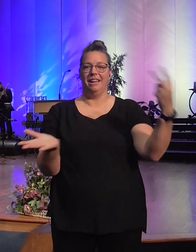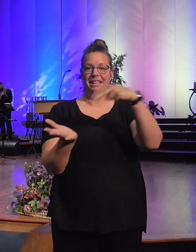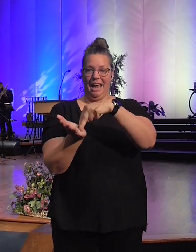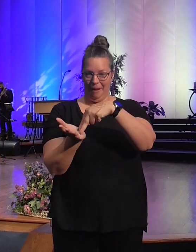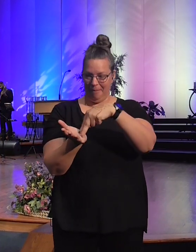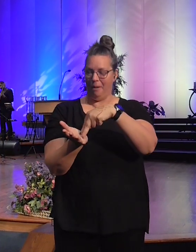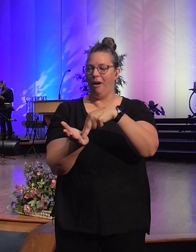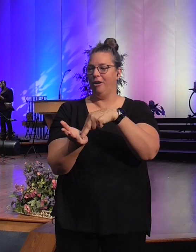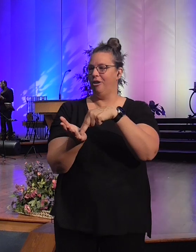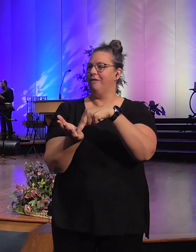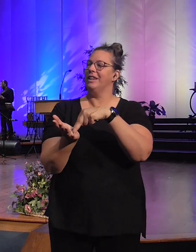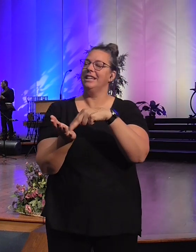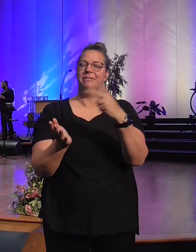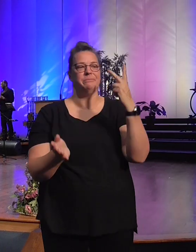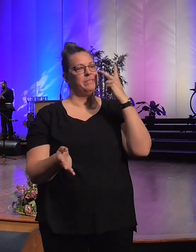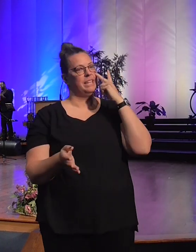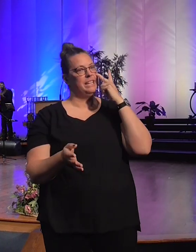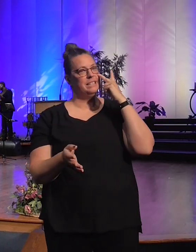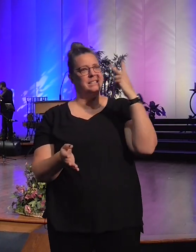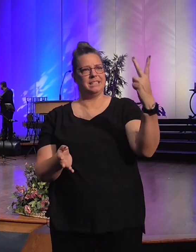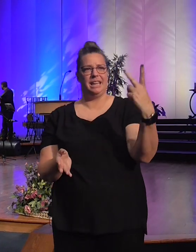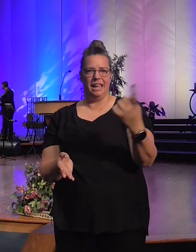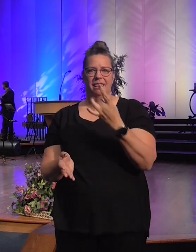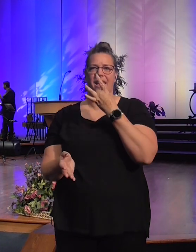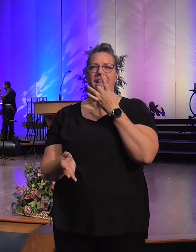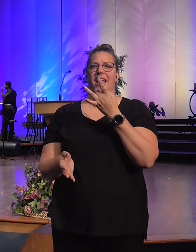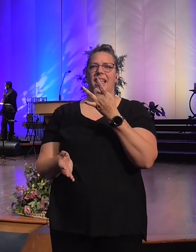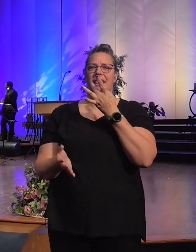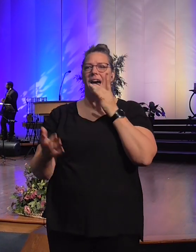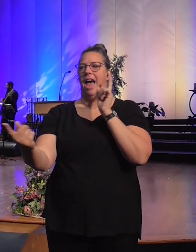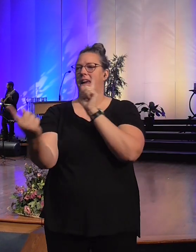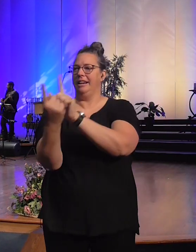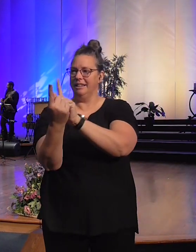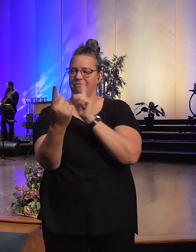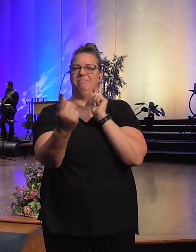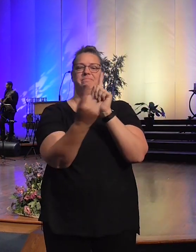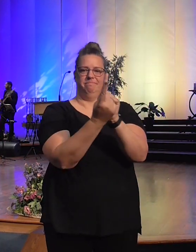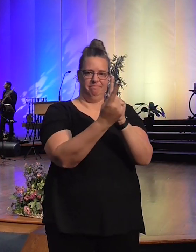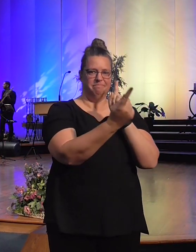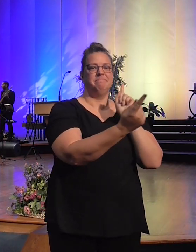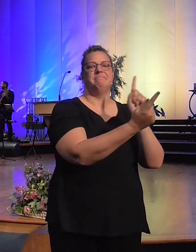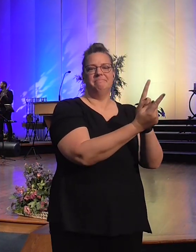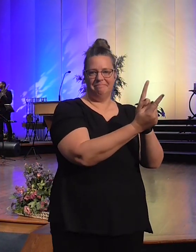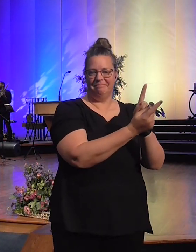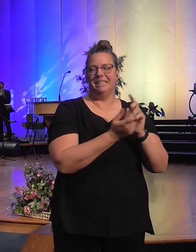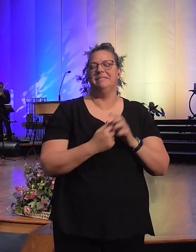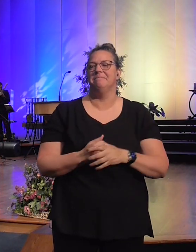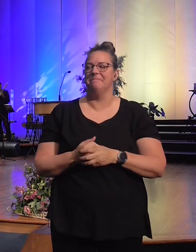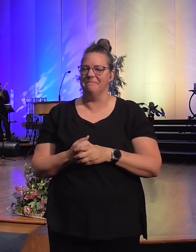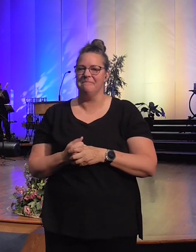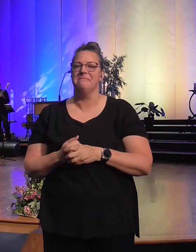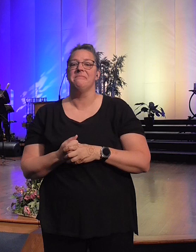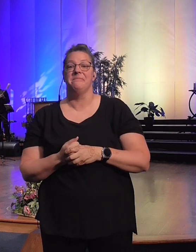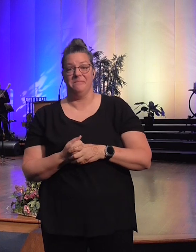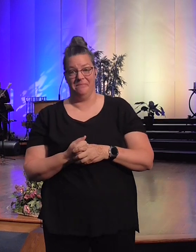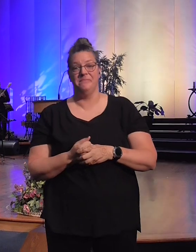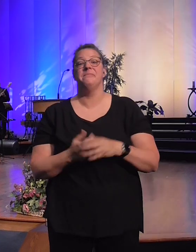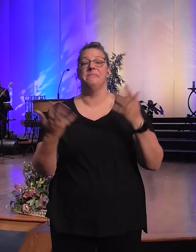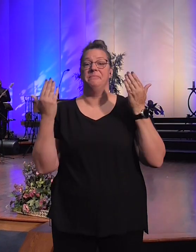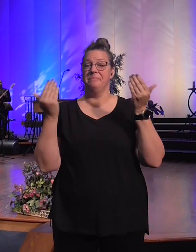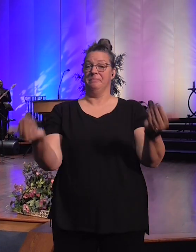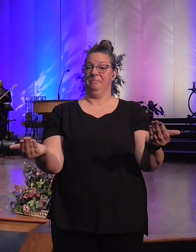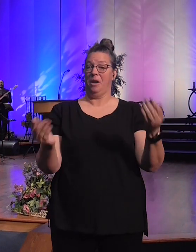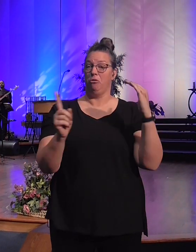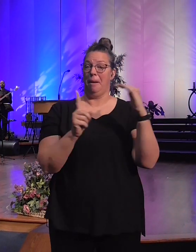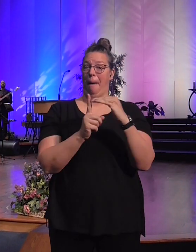Everybody, get up on your feet. See the light in everybody you meet. Let us